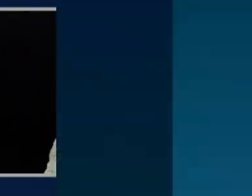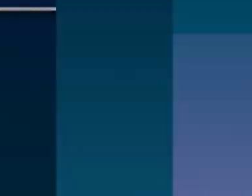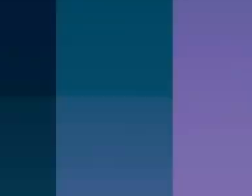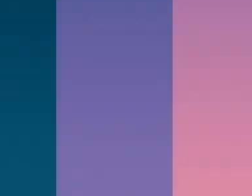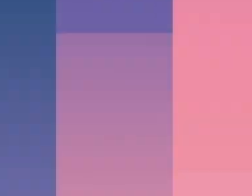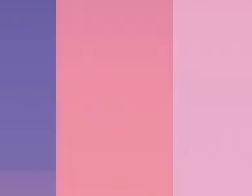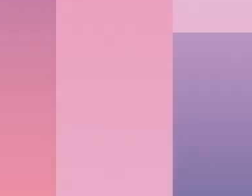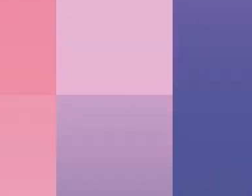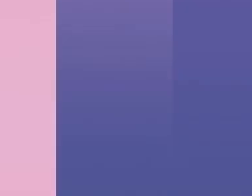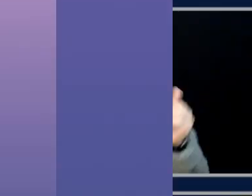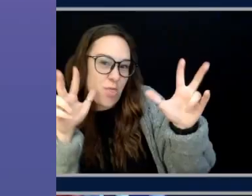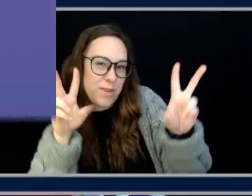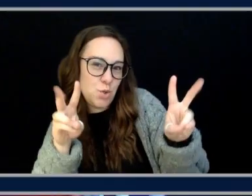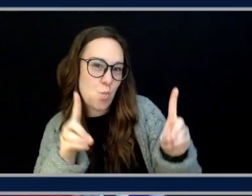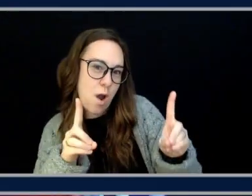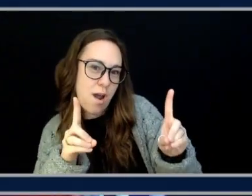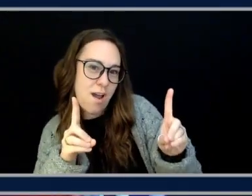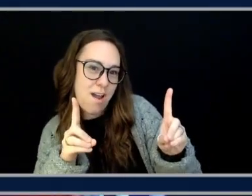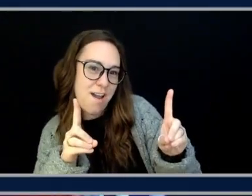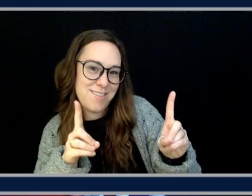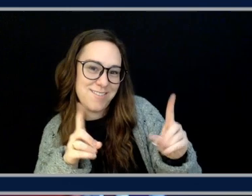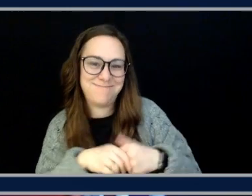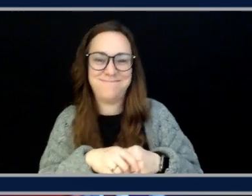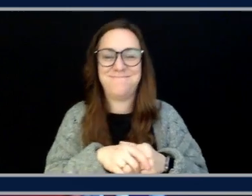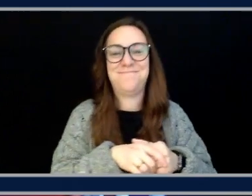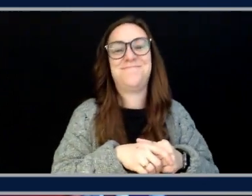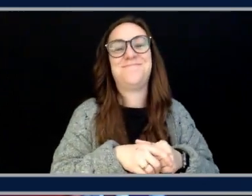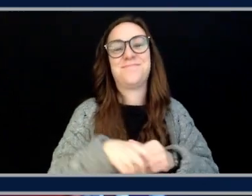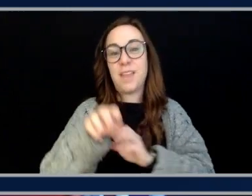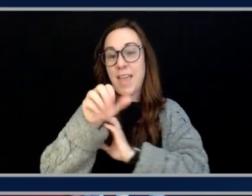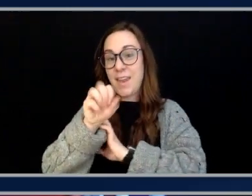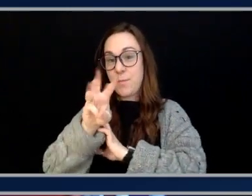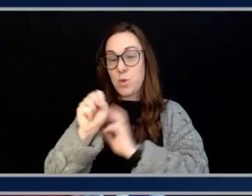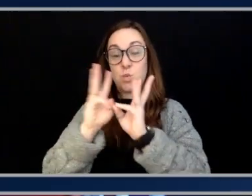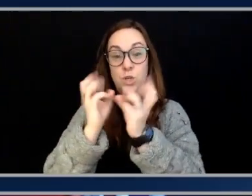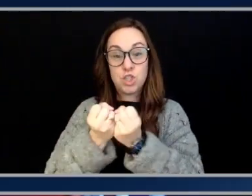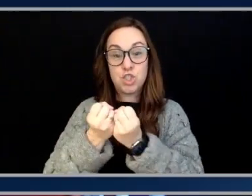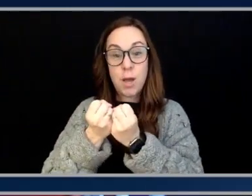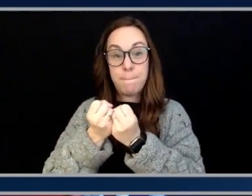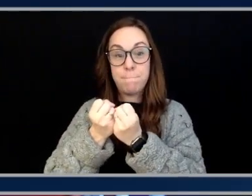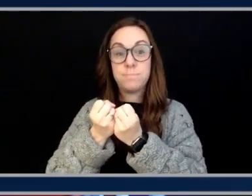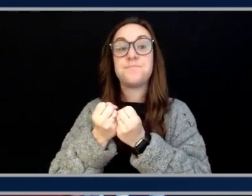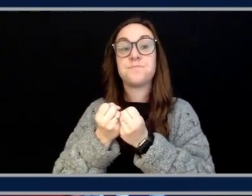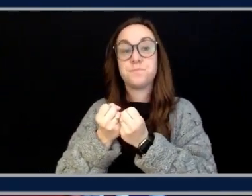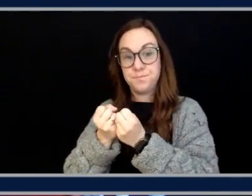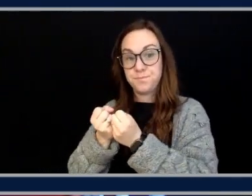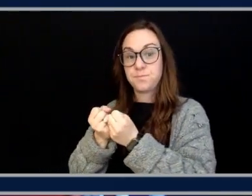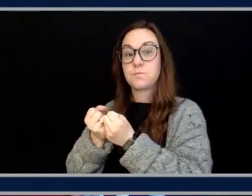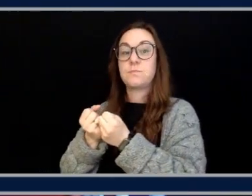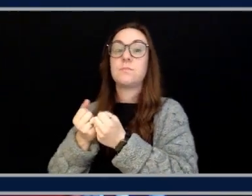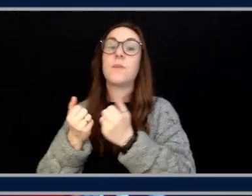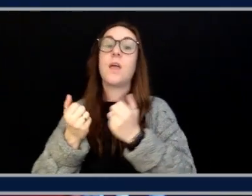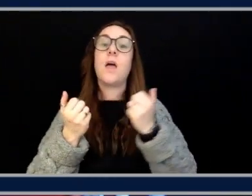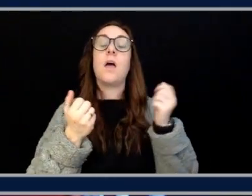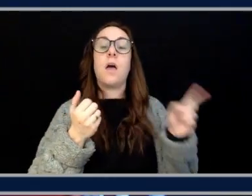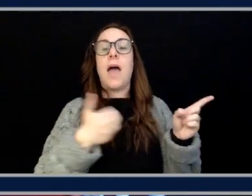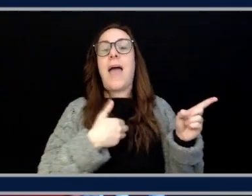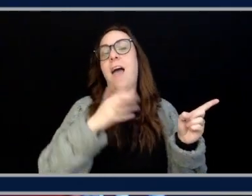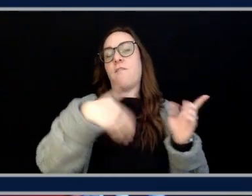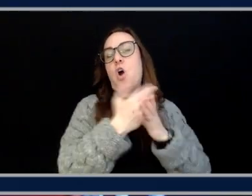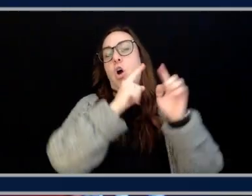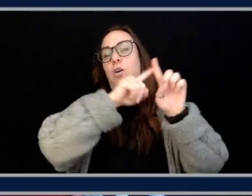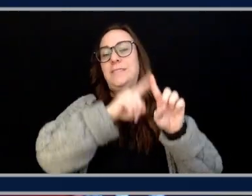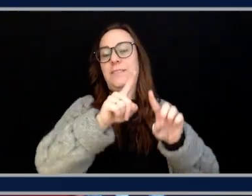3, 2, 1. Got it. So AWS Workshops has all the different like technology topics you could think